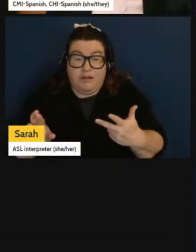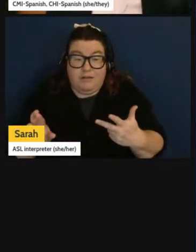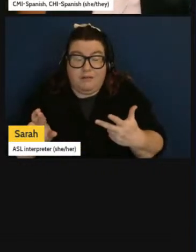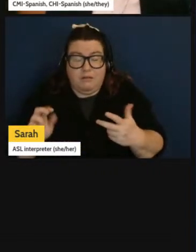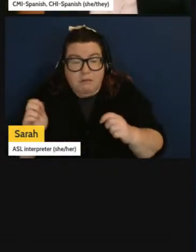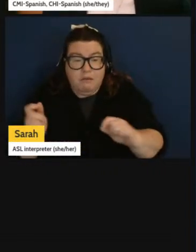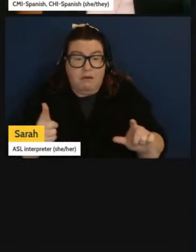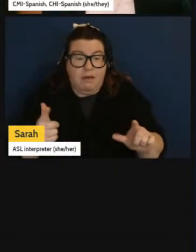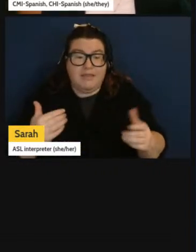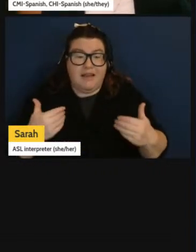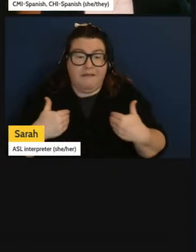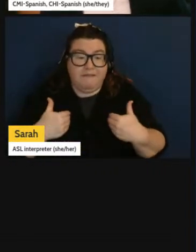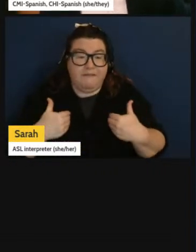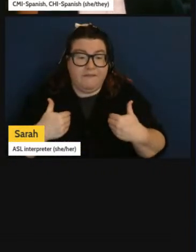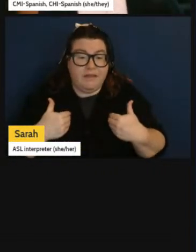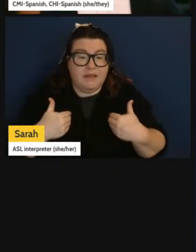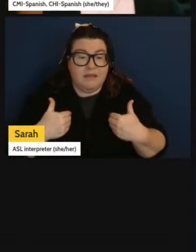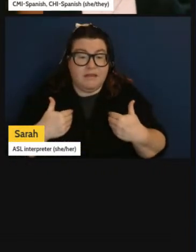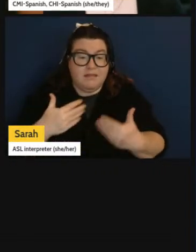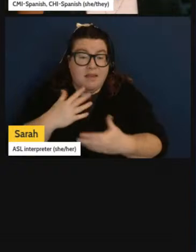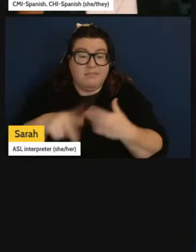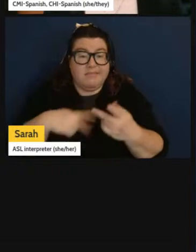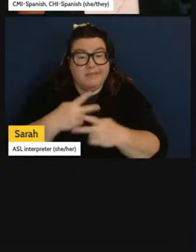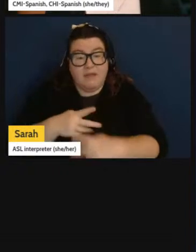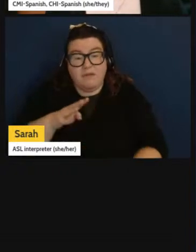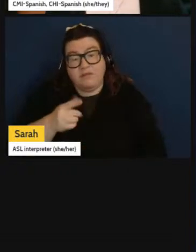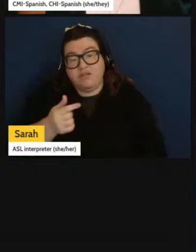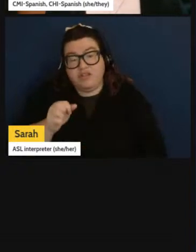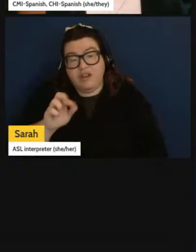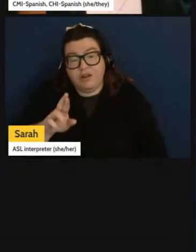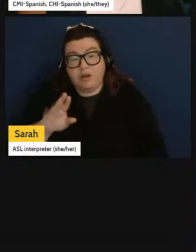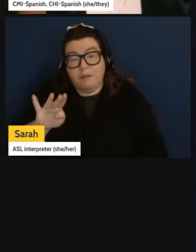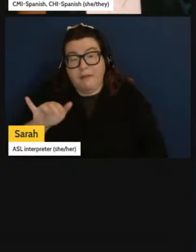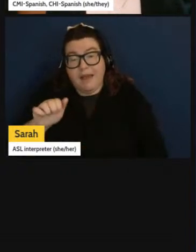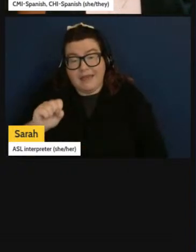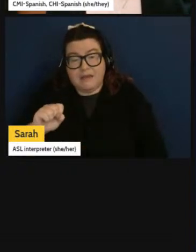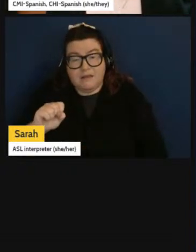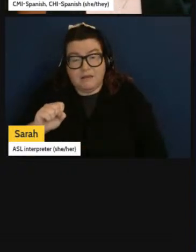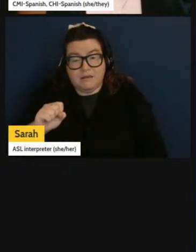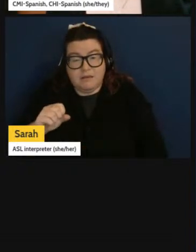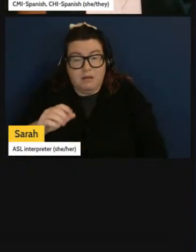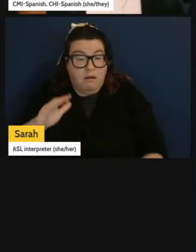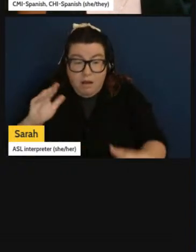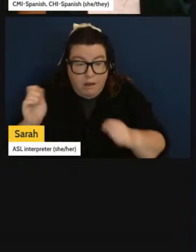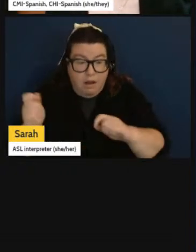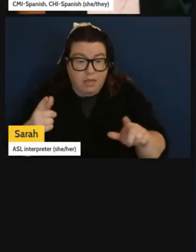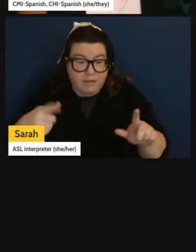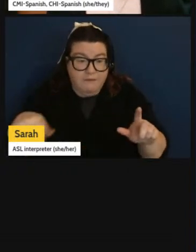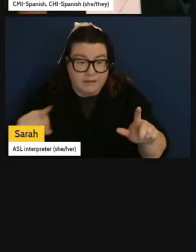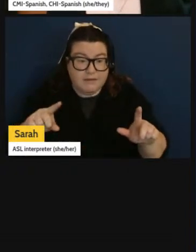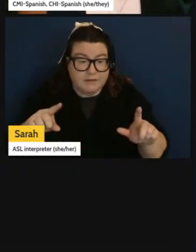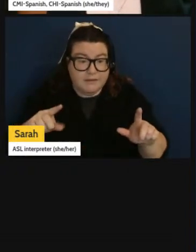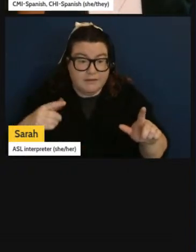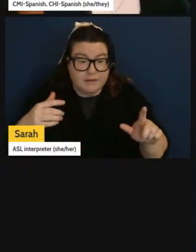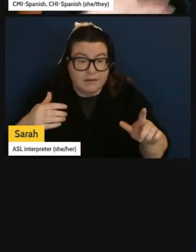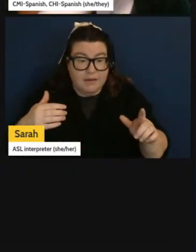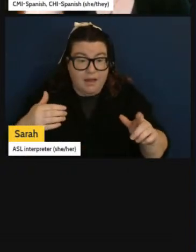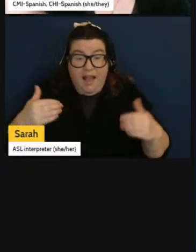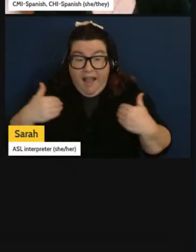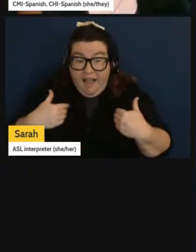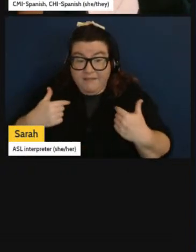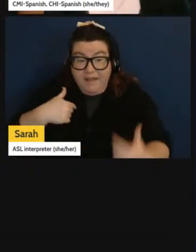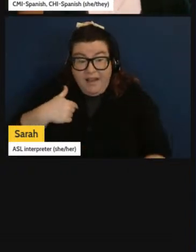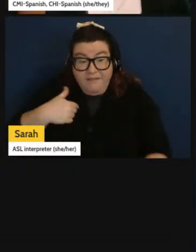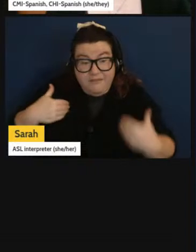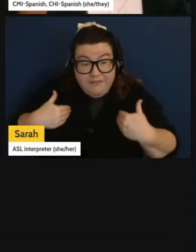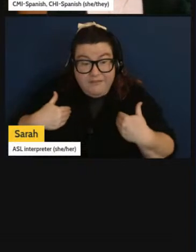have usually some form of gender bias. All of us have biases. All of us. I have biases. I have